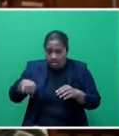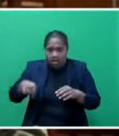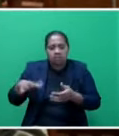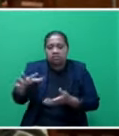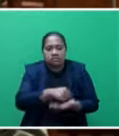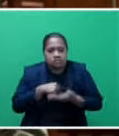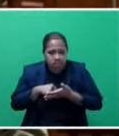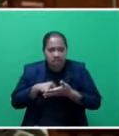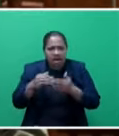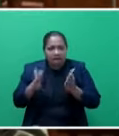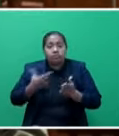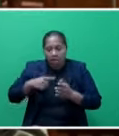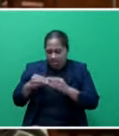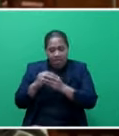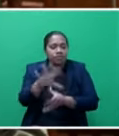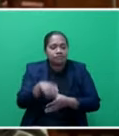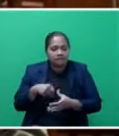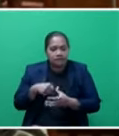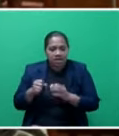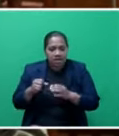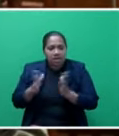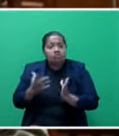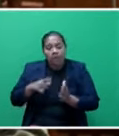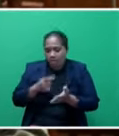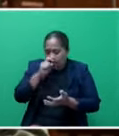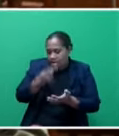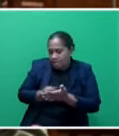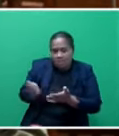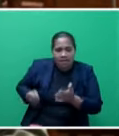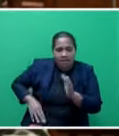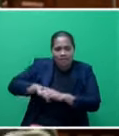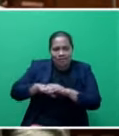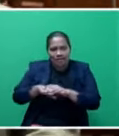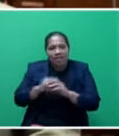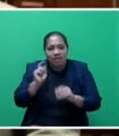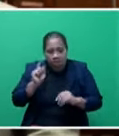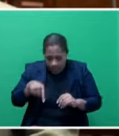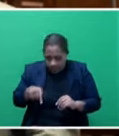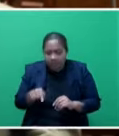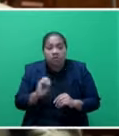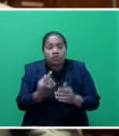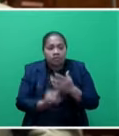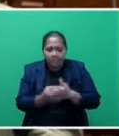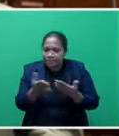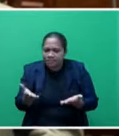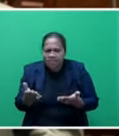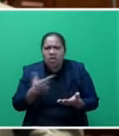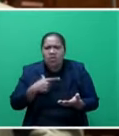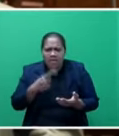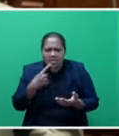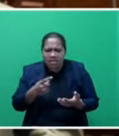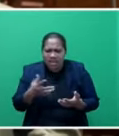also tell the drafters, relook at that. It's too open. You must give a definition of what you mean by exhausted every